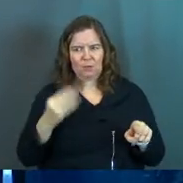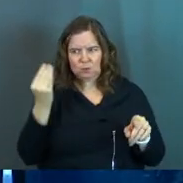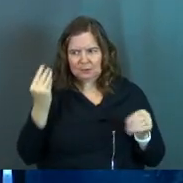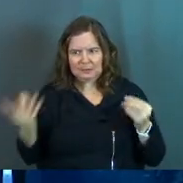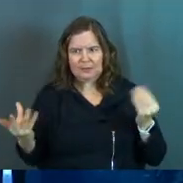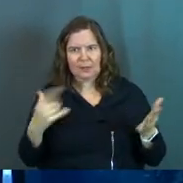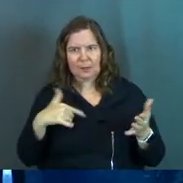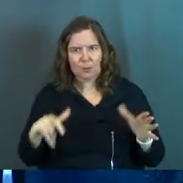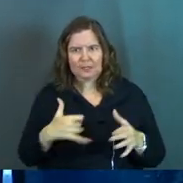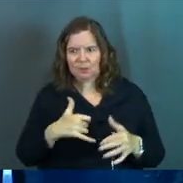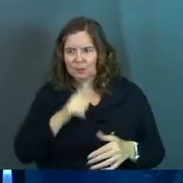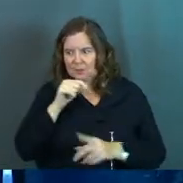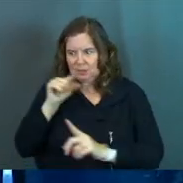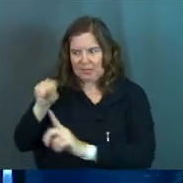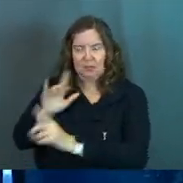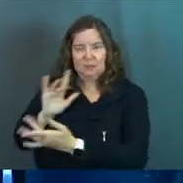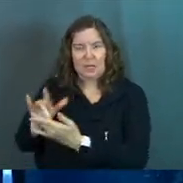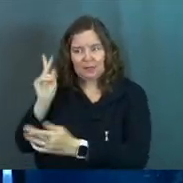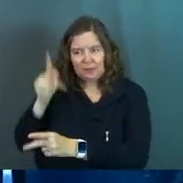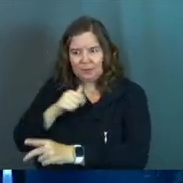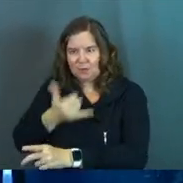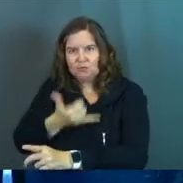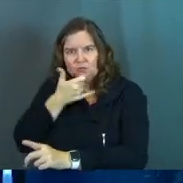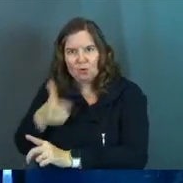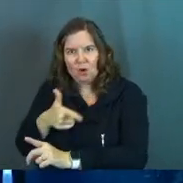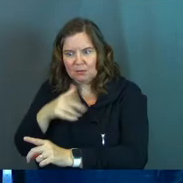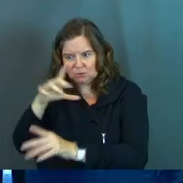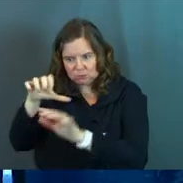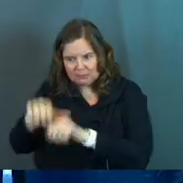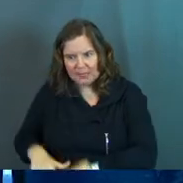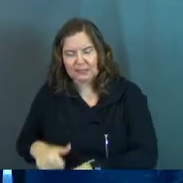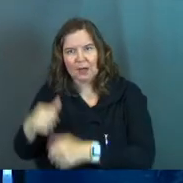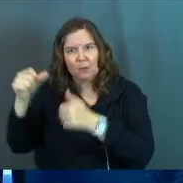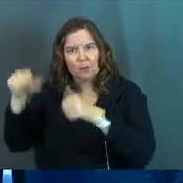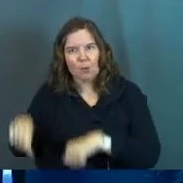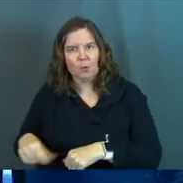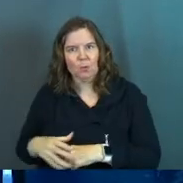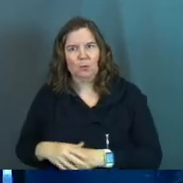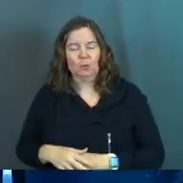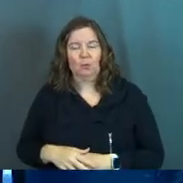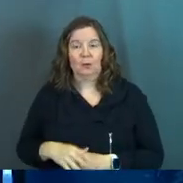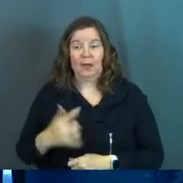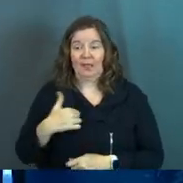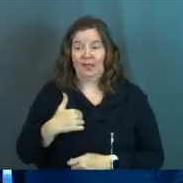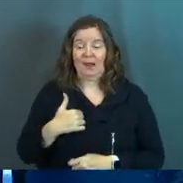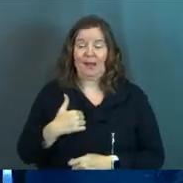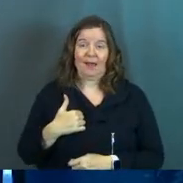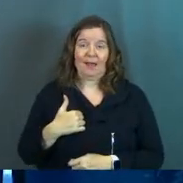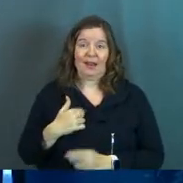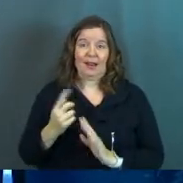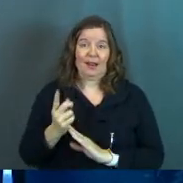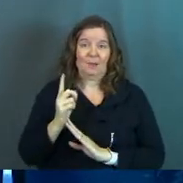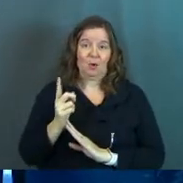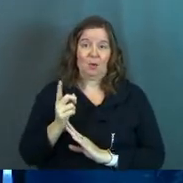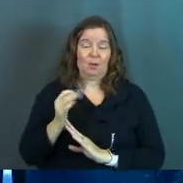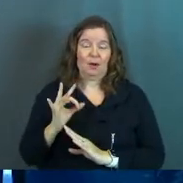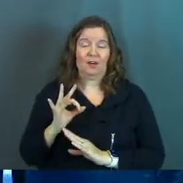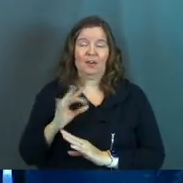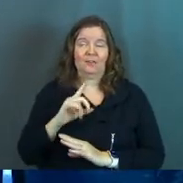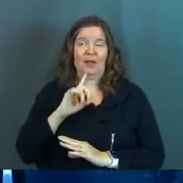got to tell them what they did wasn't right. You've got to ask them to take that down. And then I had a moment